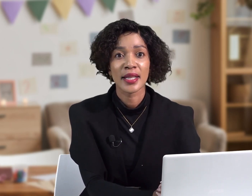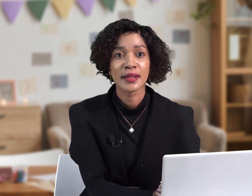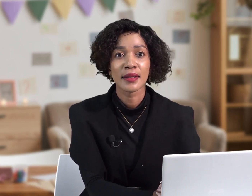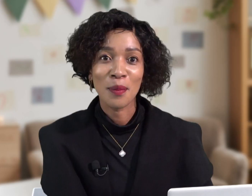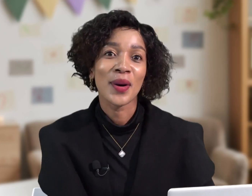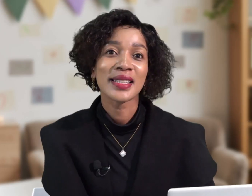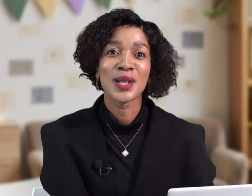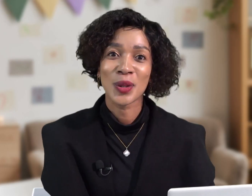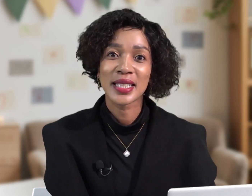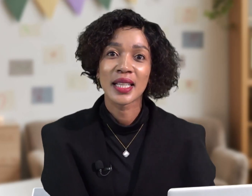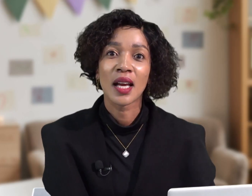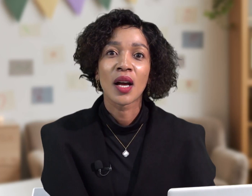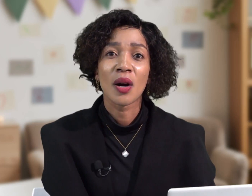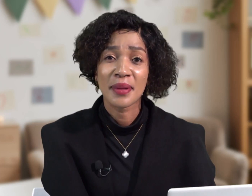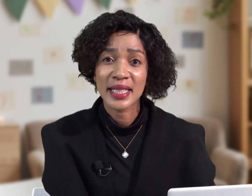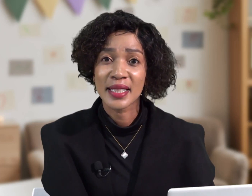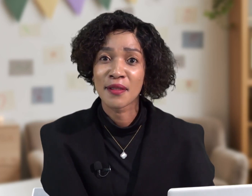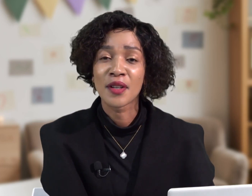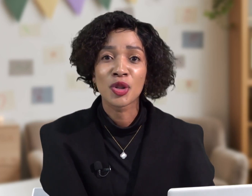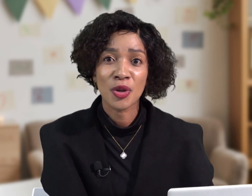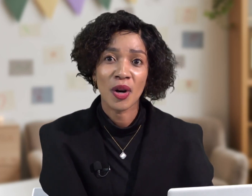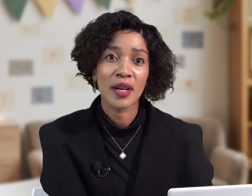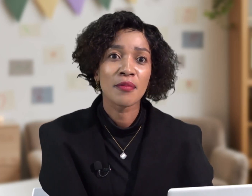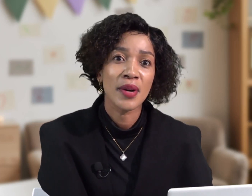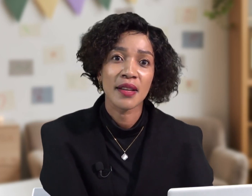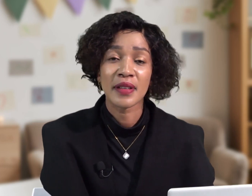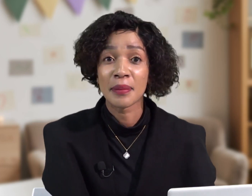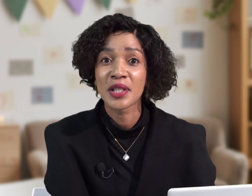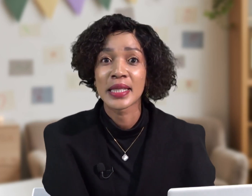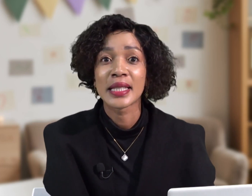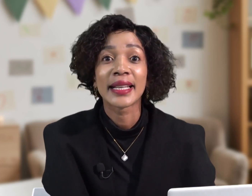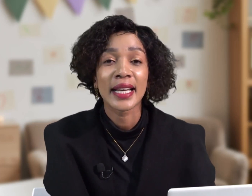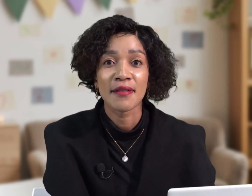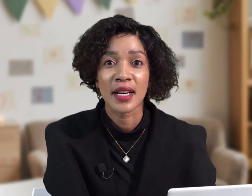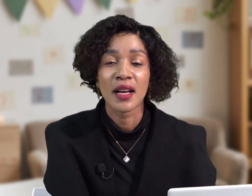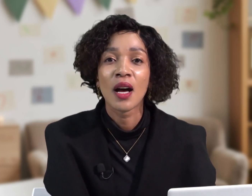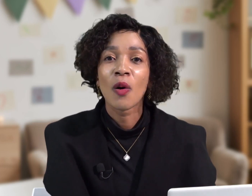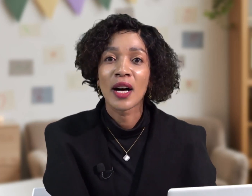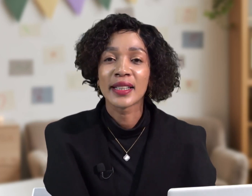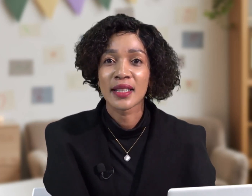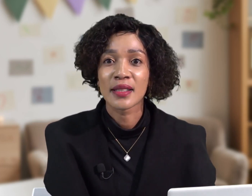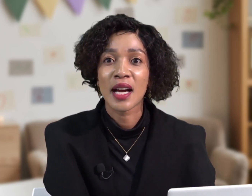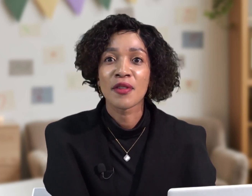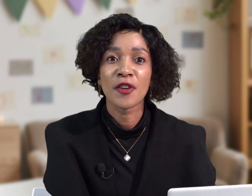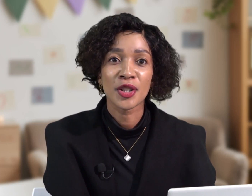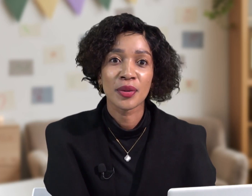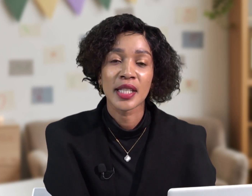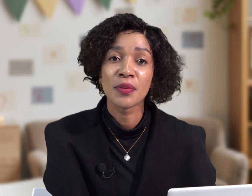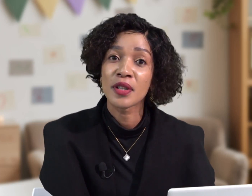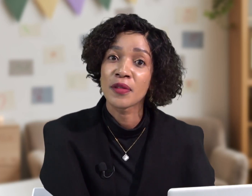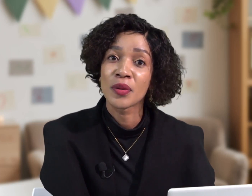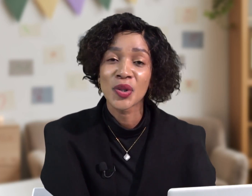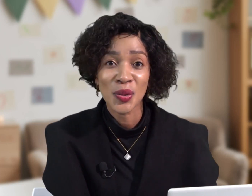such as boys are naughty, competitive, strong, brave, ambitious, and clever, while girls are referred to